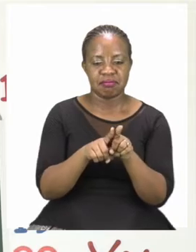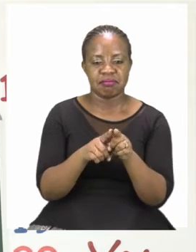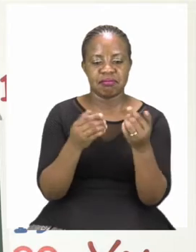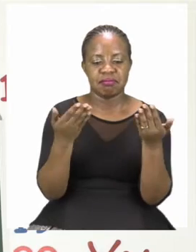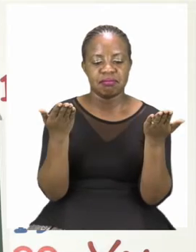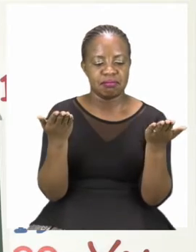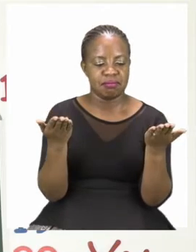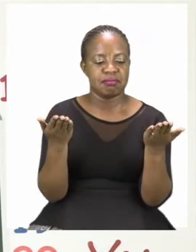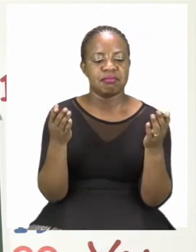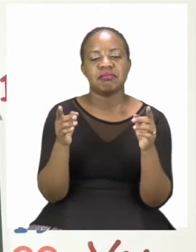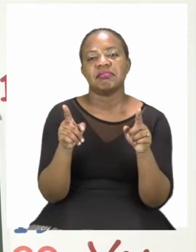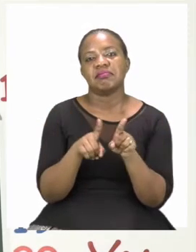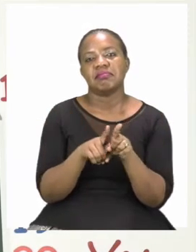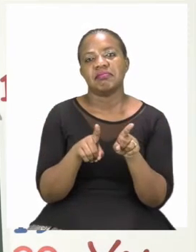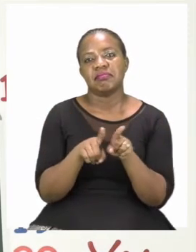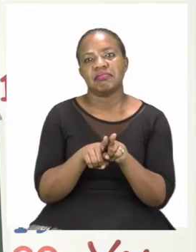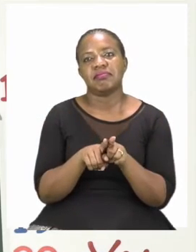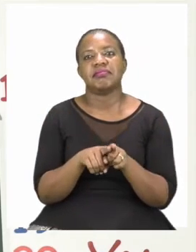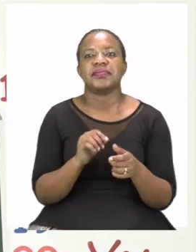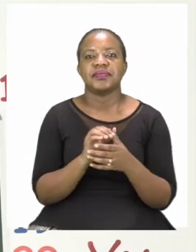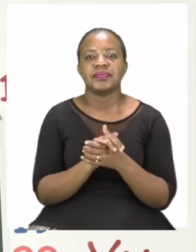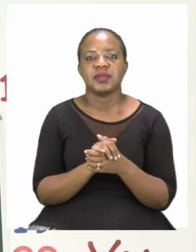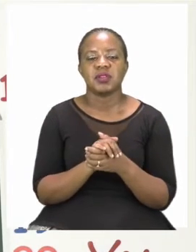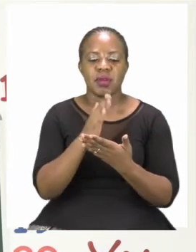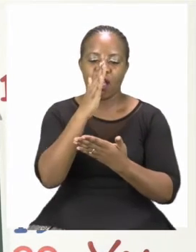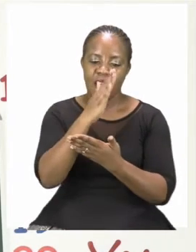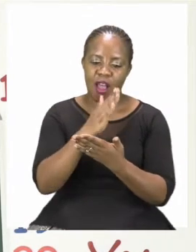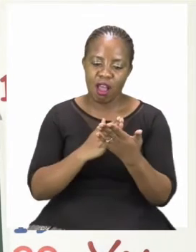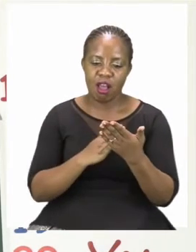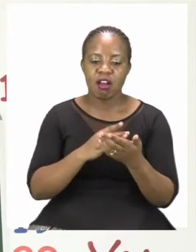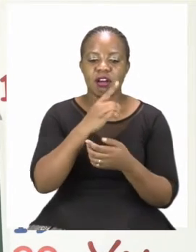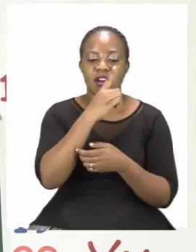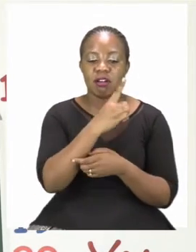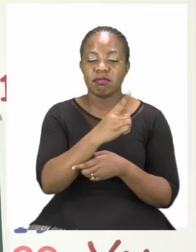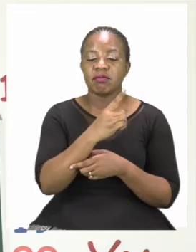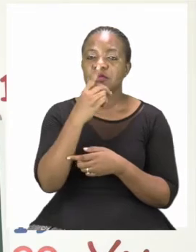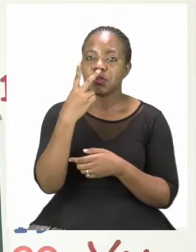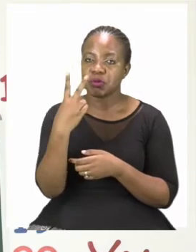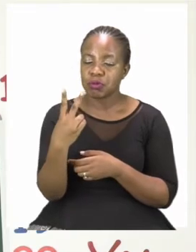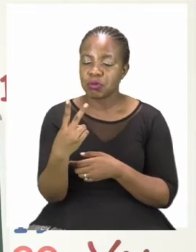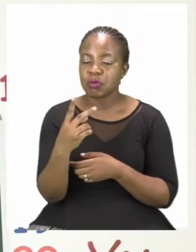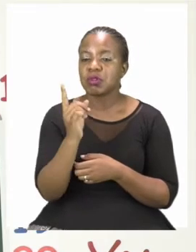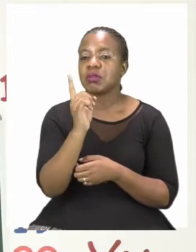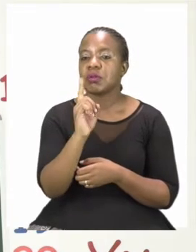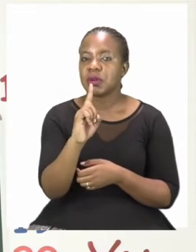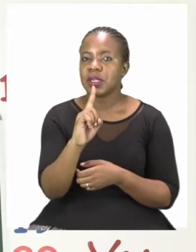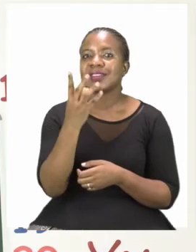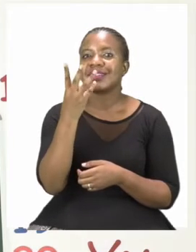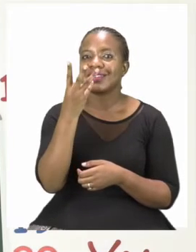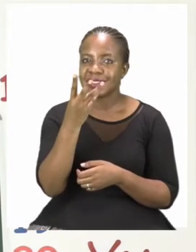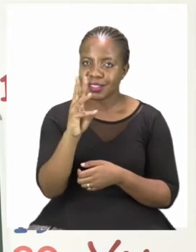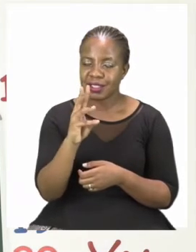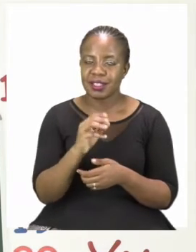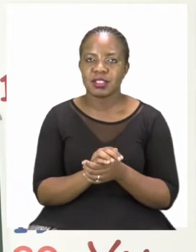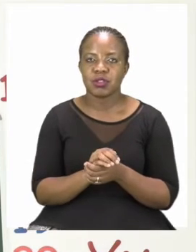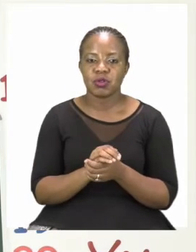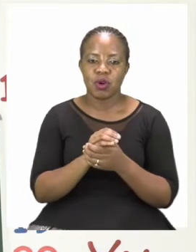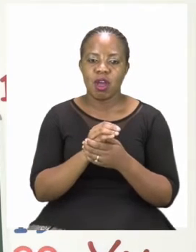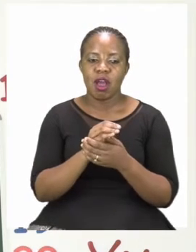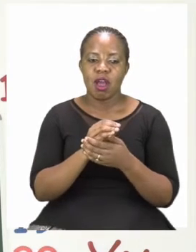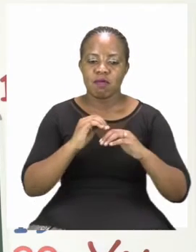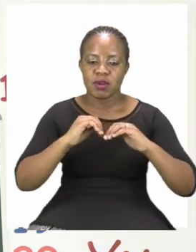it does. The first one I have is an eye. Now the eyes